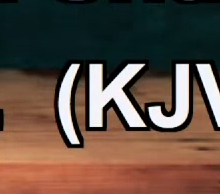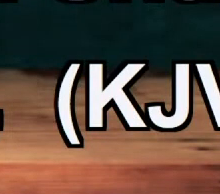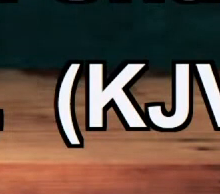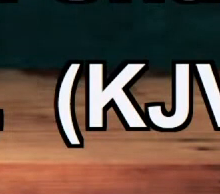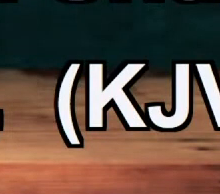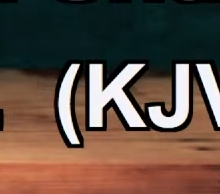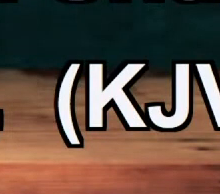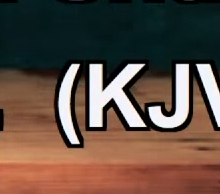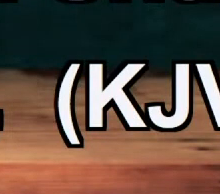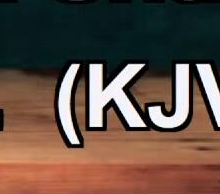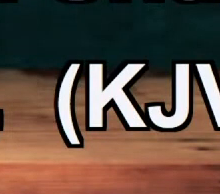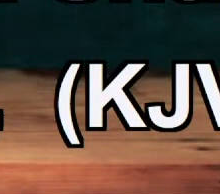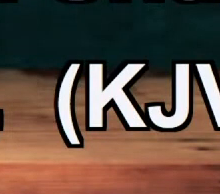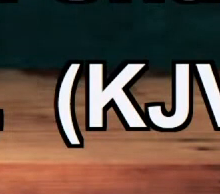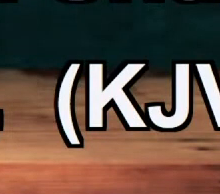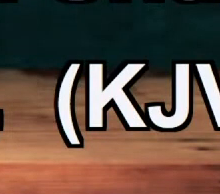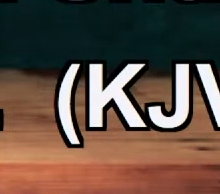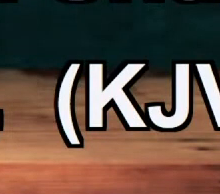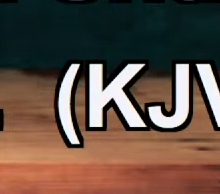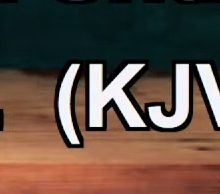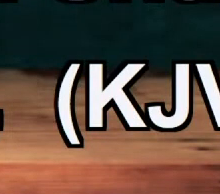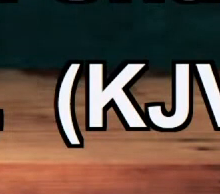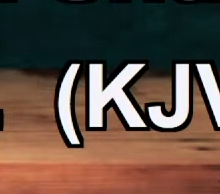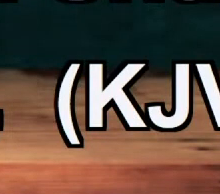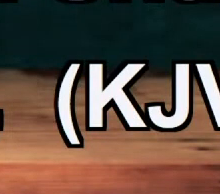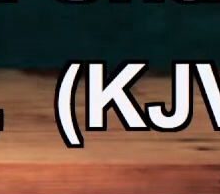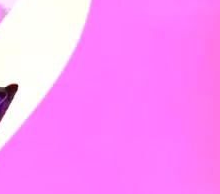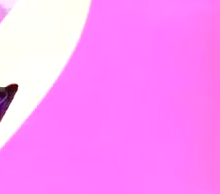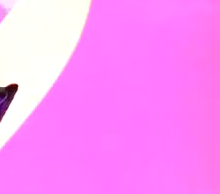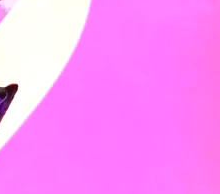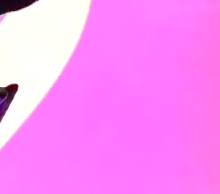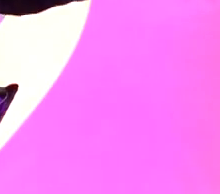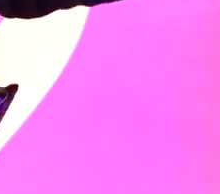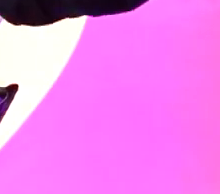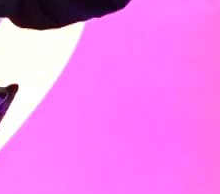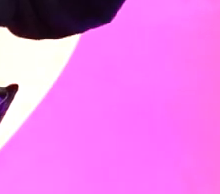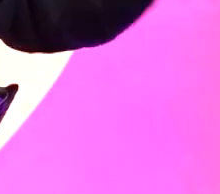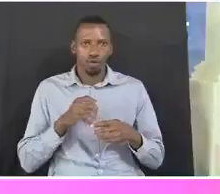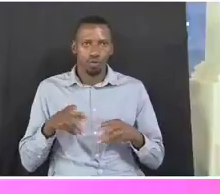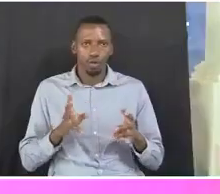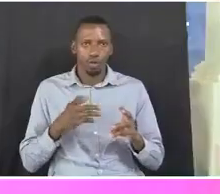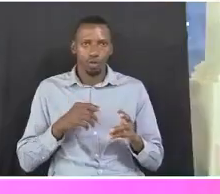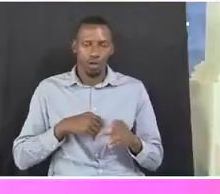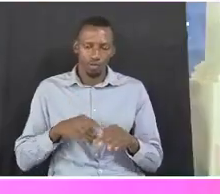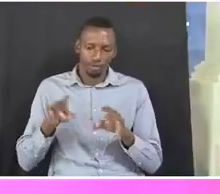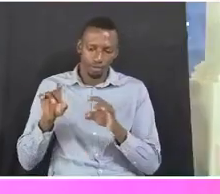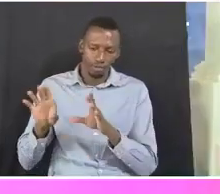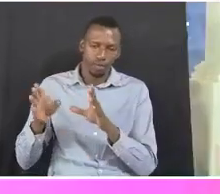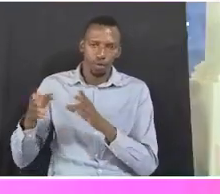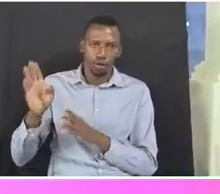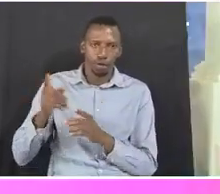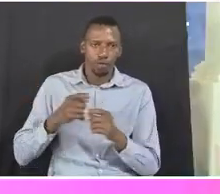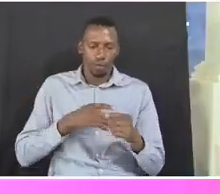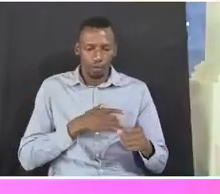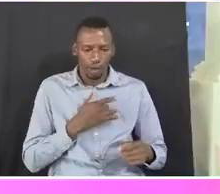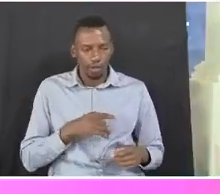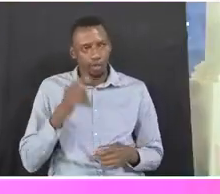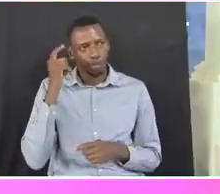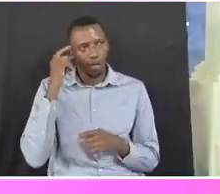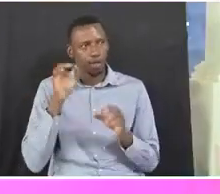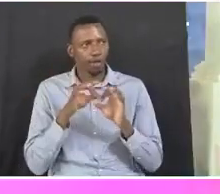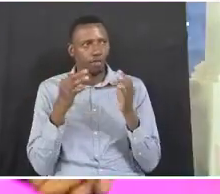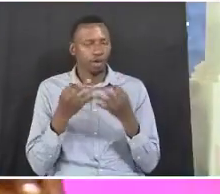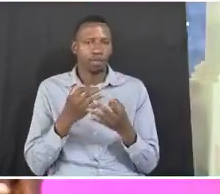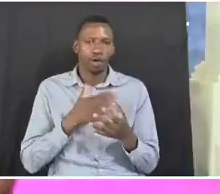wrong, because we want to live our own ways, because we have divorced God from our hearts, from our minds, from our